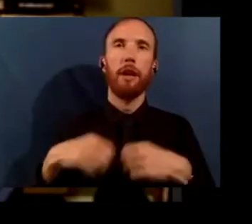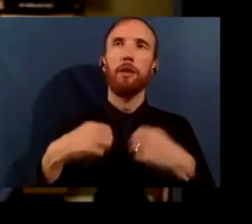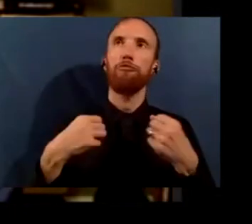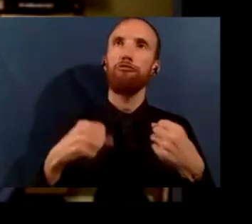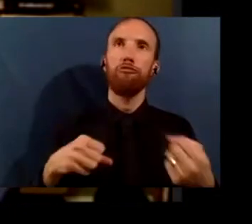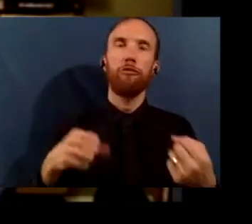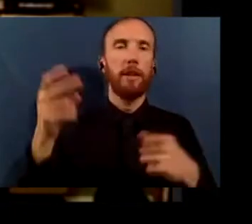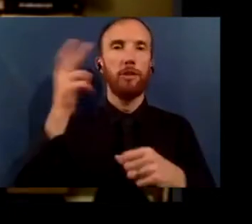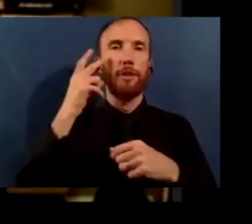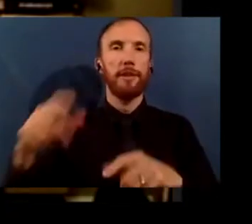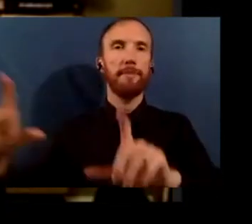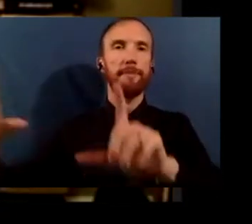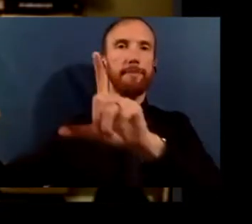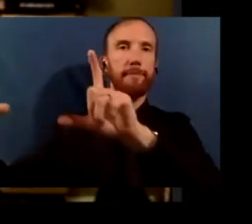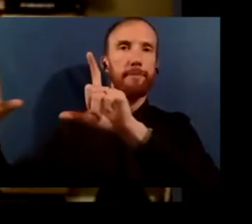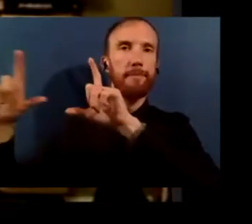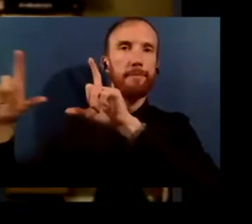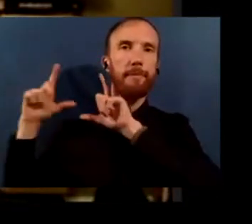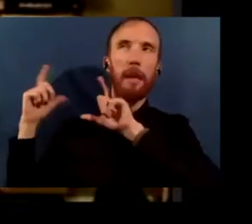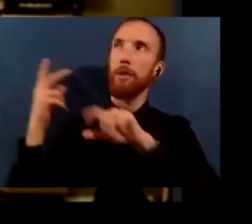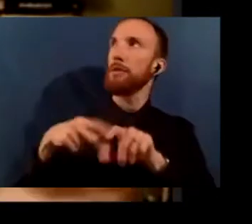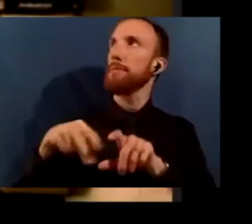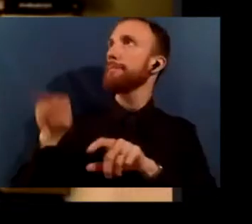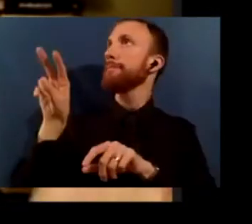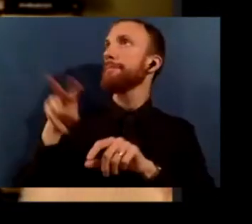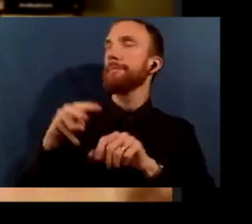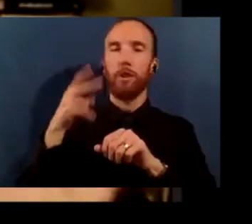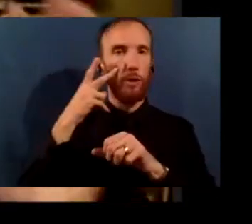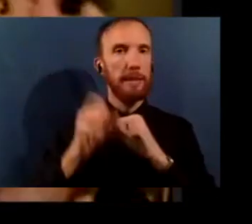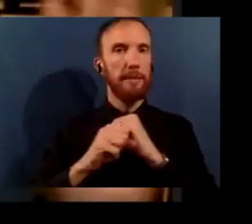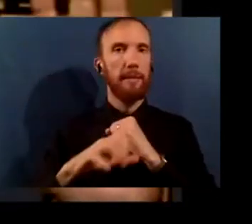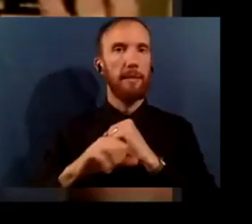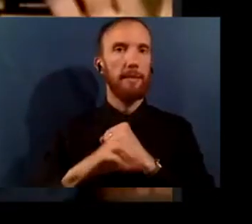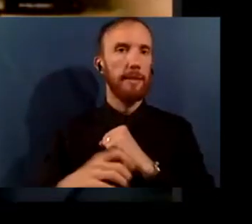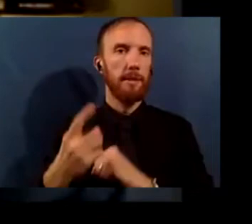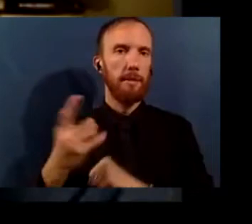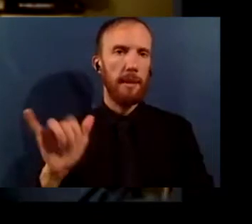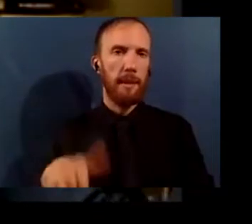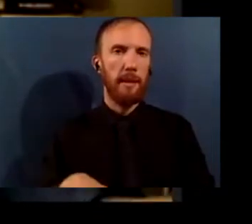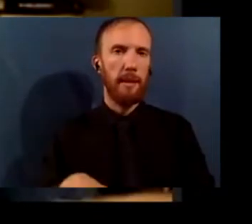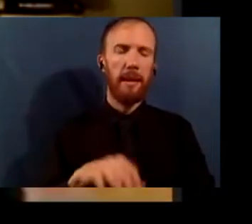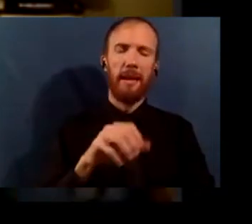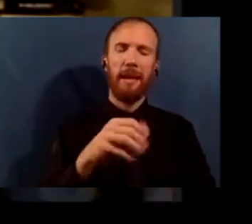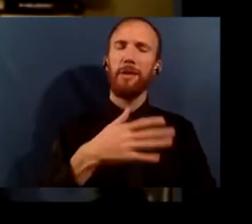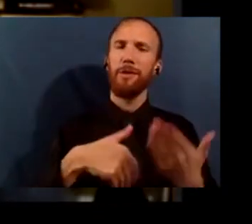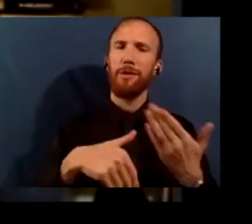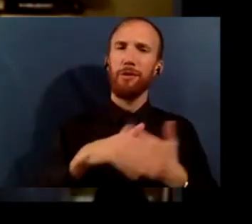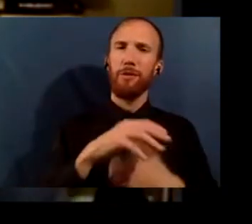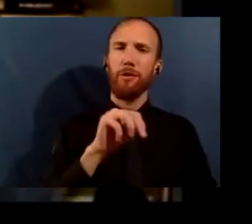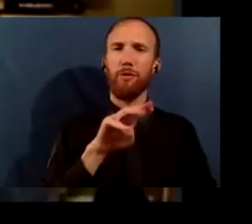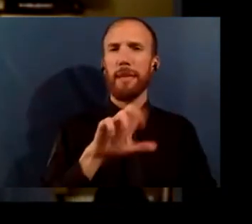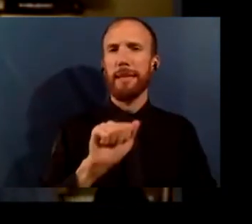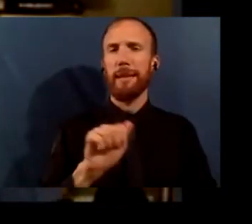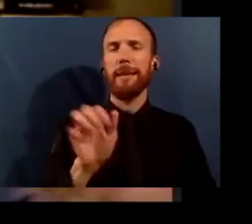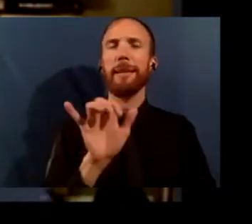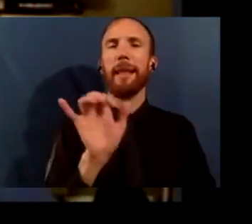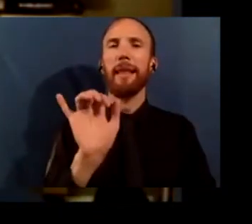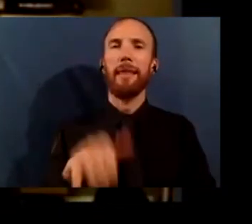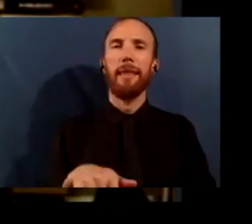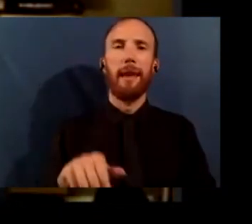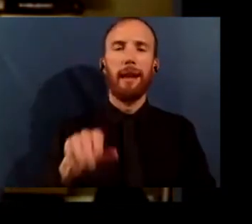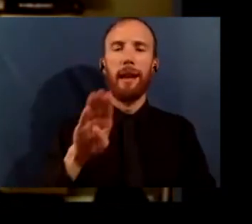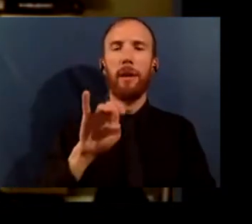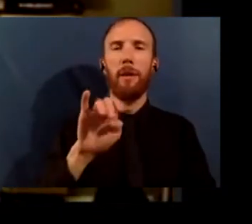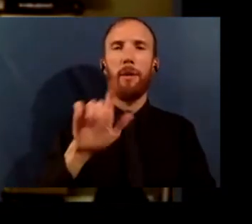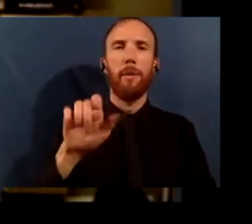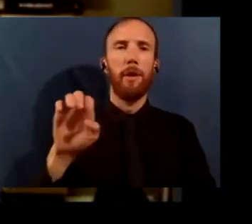know, something, an advertisement for something. We understand social media like that. It's a billboard, which is a good function in a